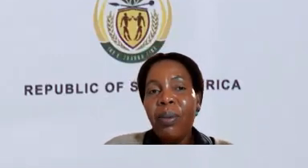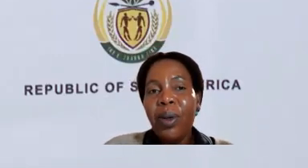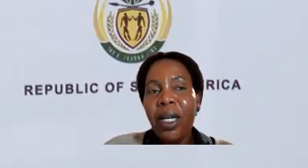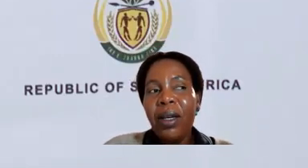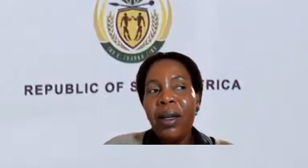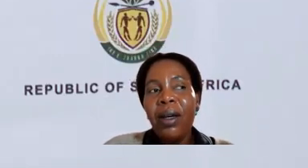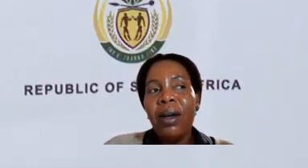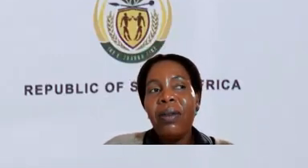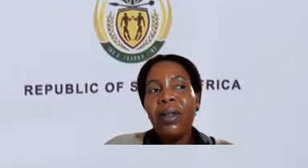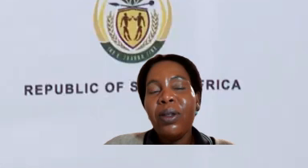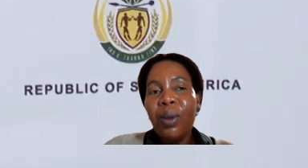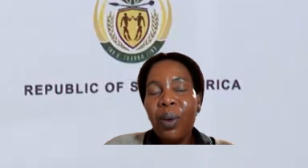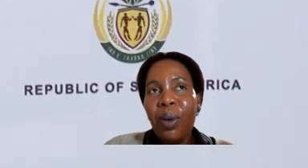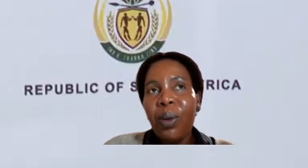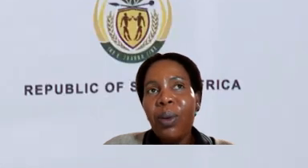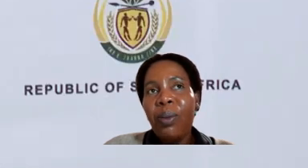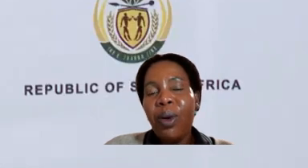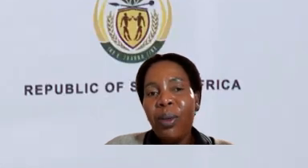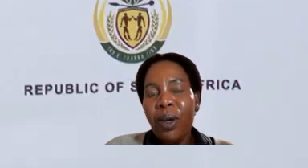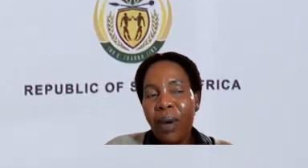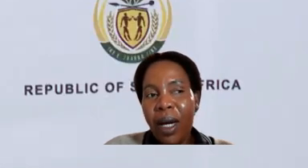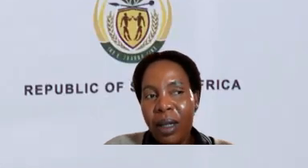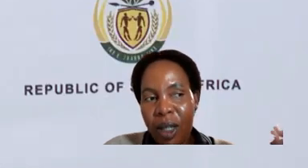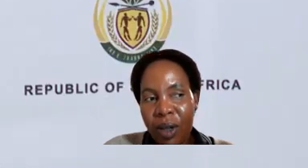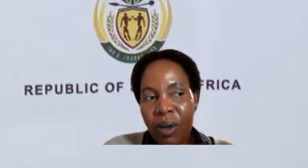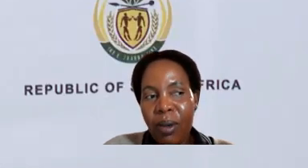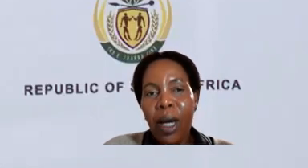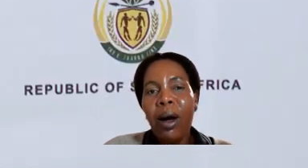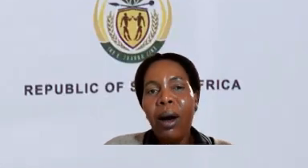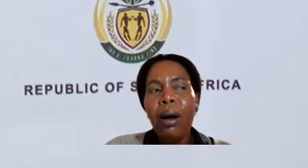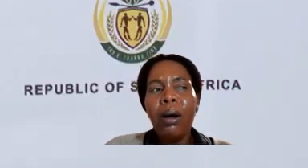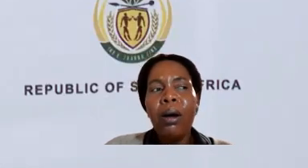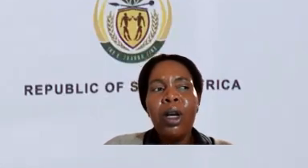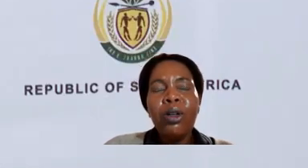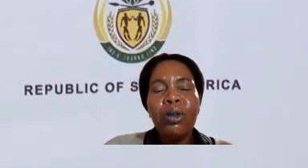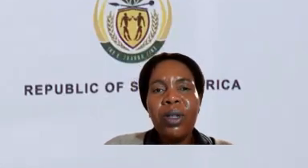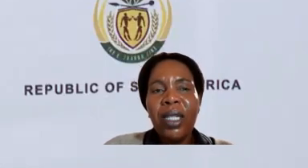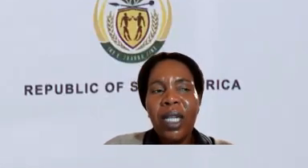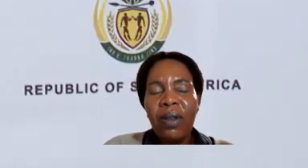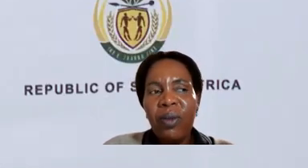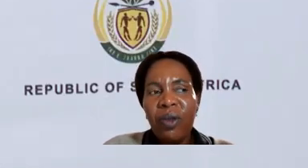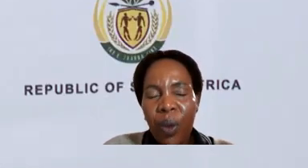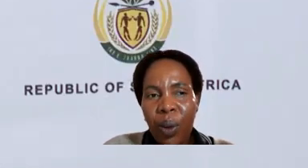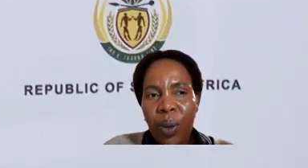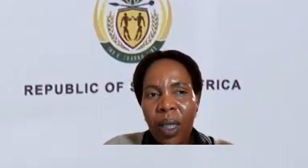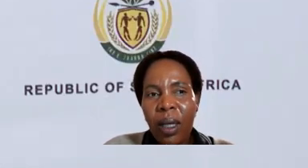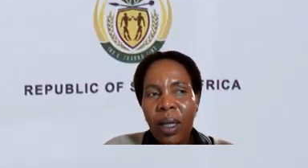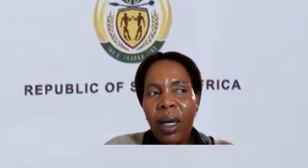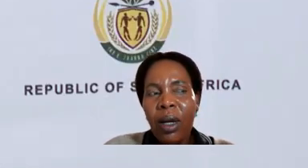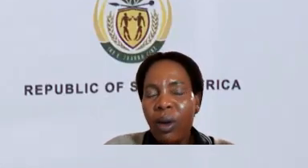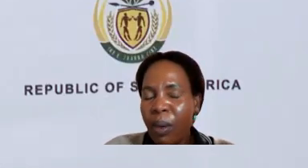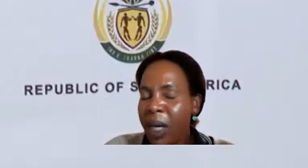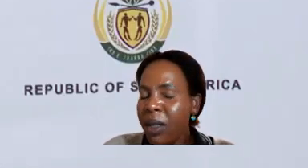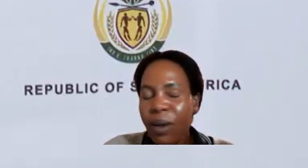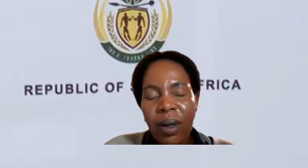people are now putting the so-called human right issue about, oh, you should give them food.